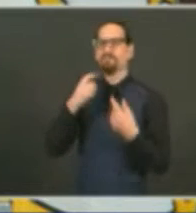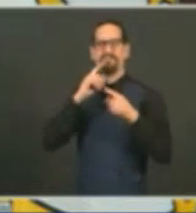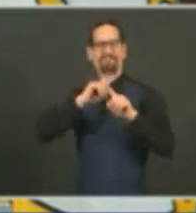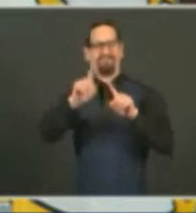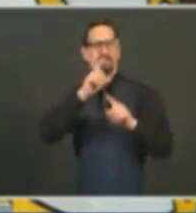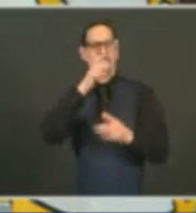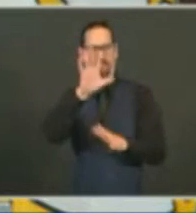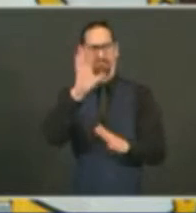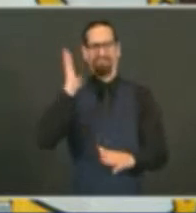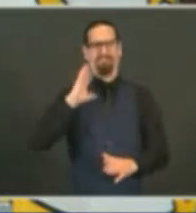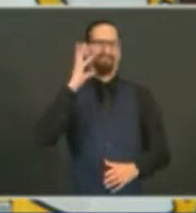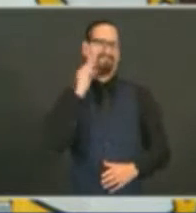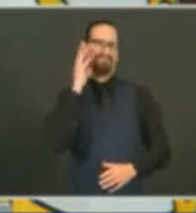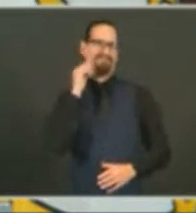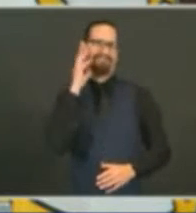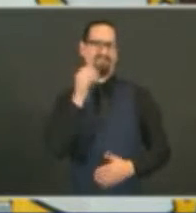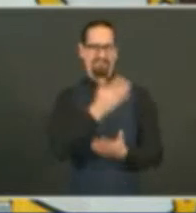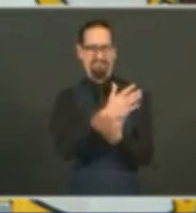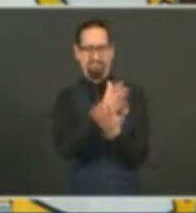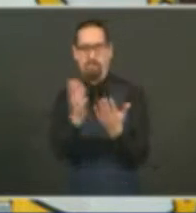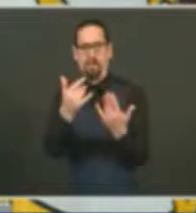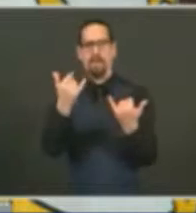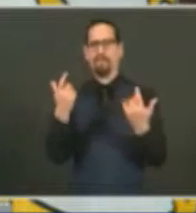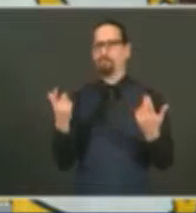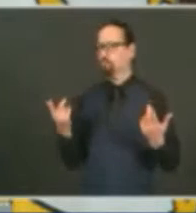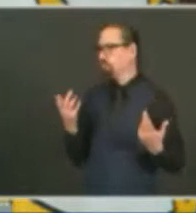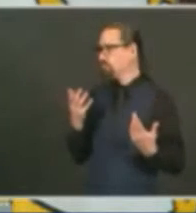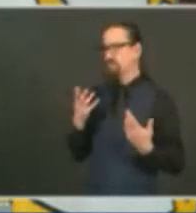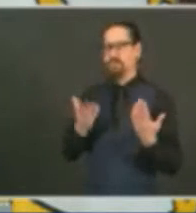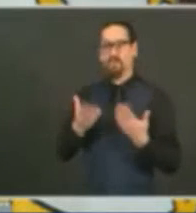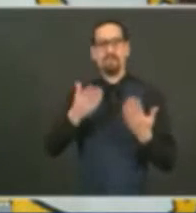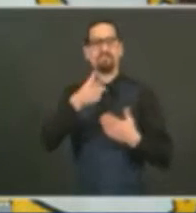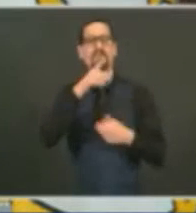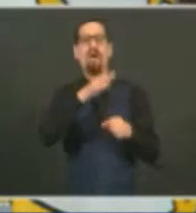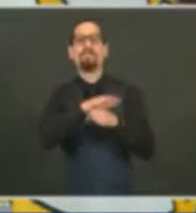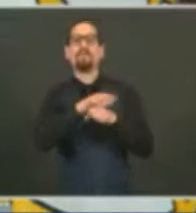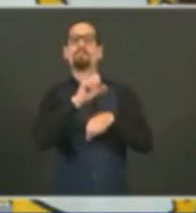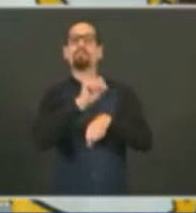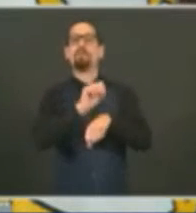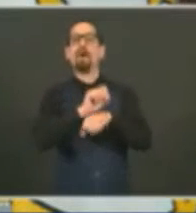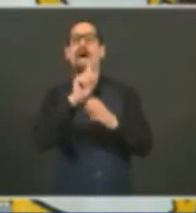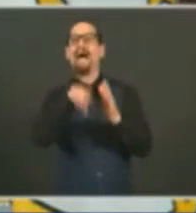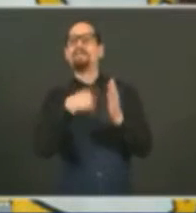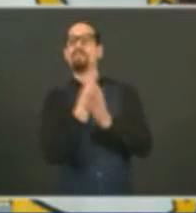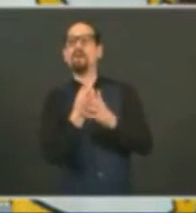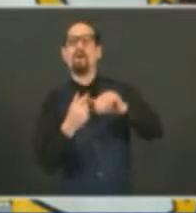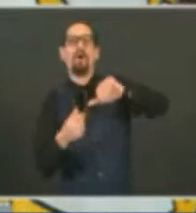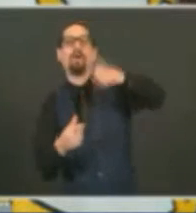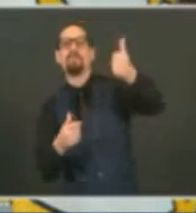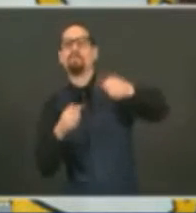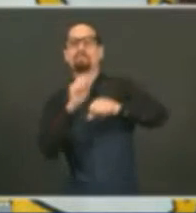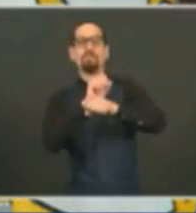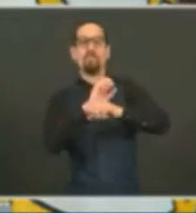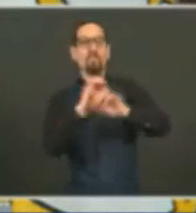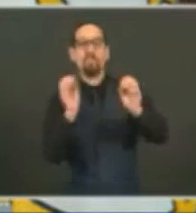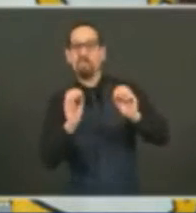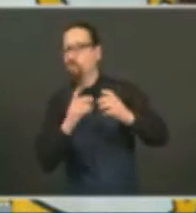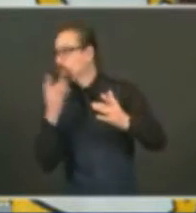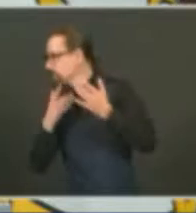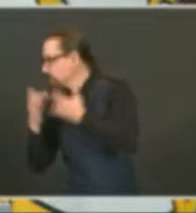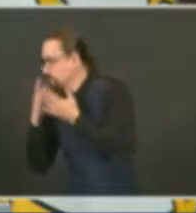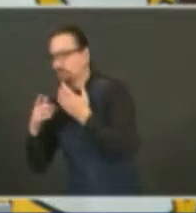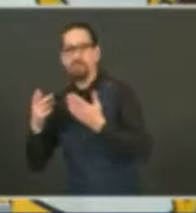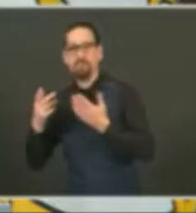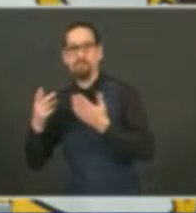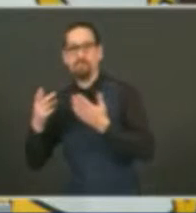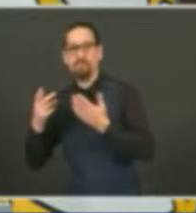currently underemployed, maybe have some time to spare, or unemployed, or working in a